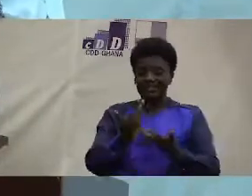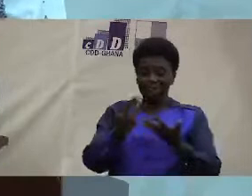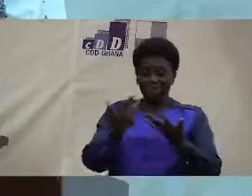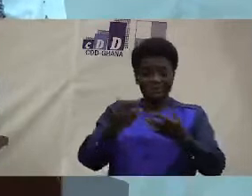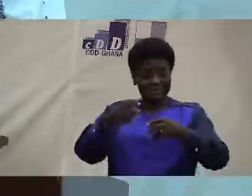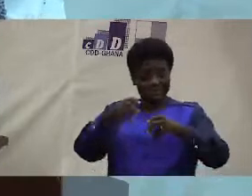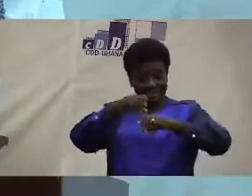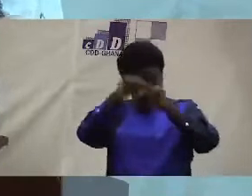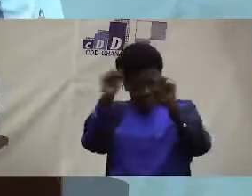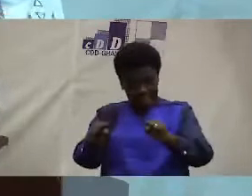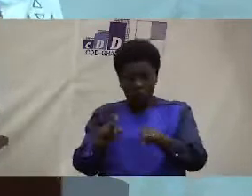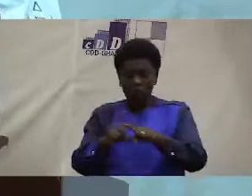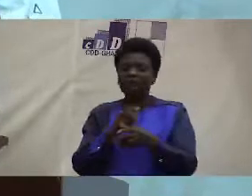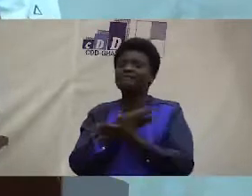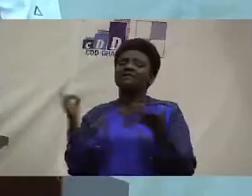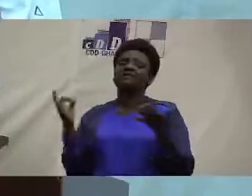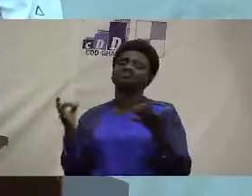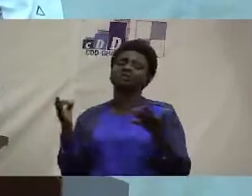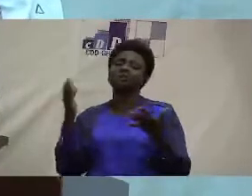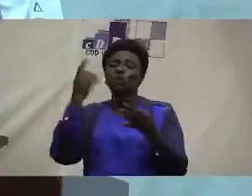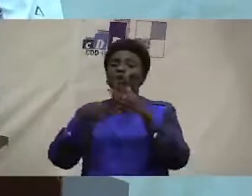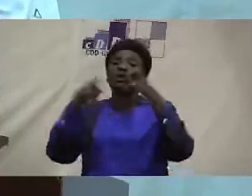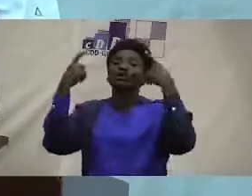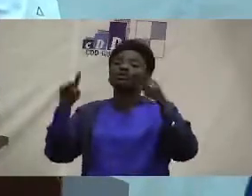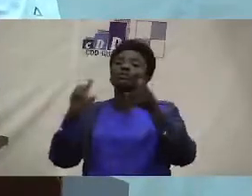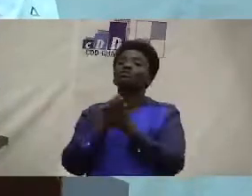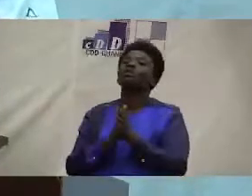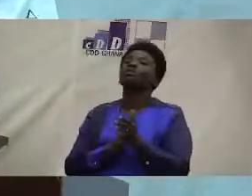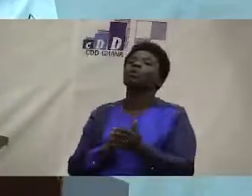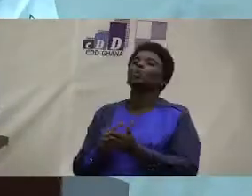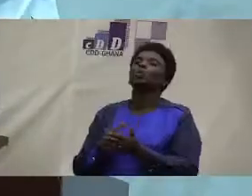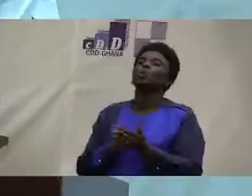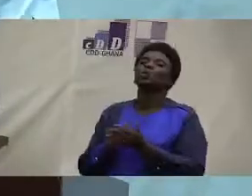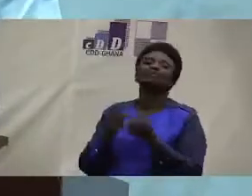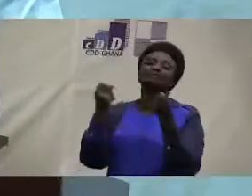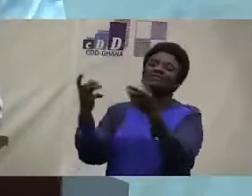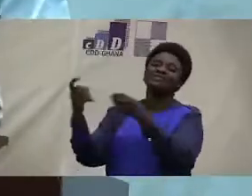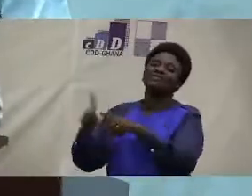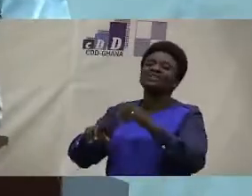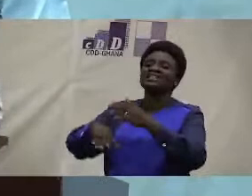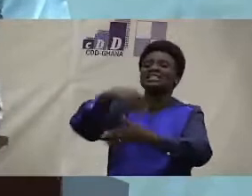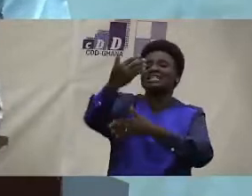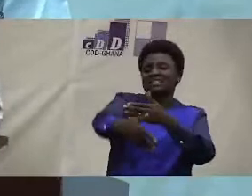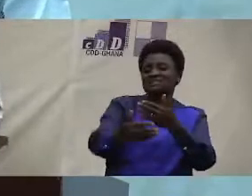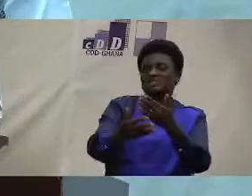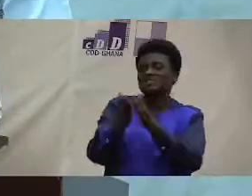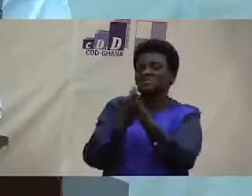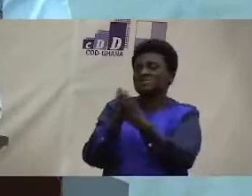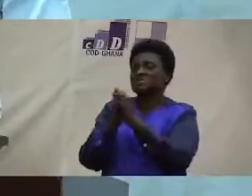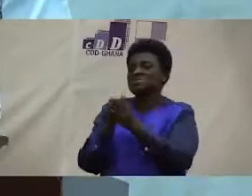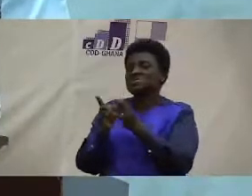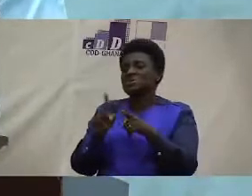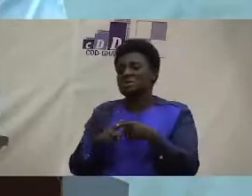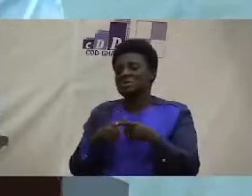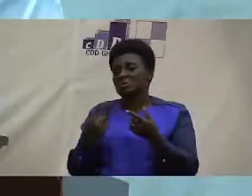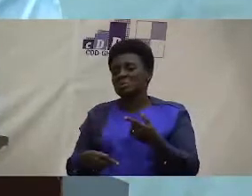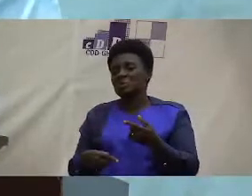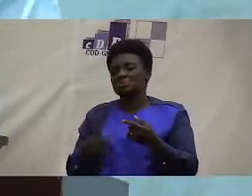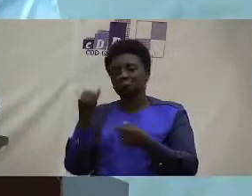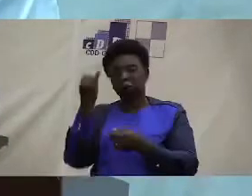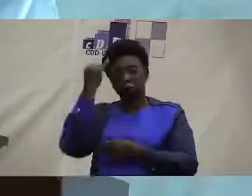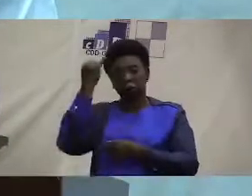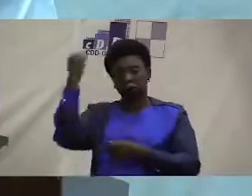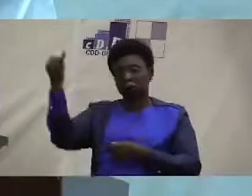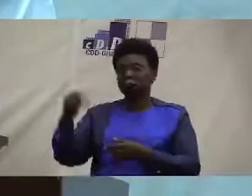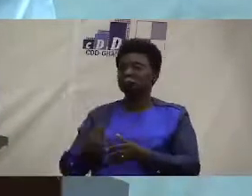we have become, therefore, vulnerable to all manner of external interests and their machinations.